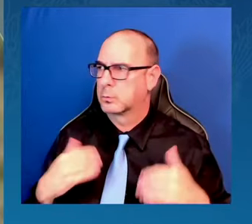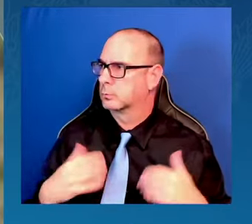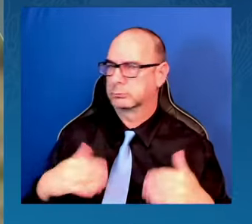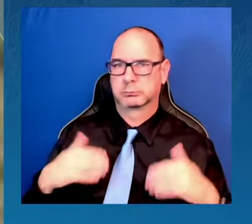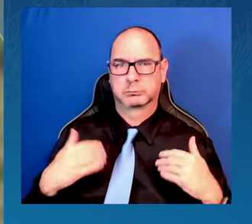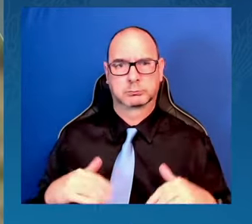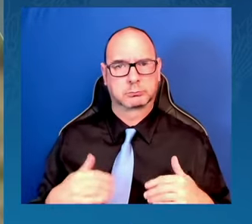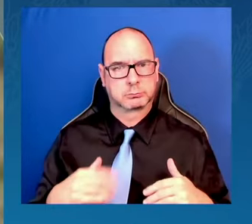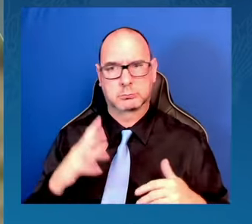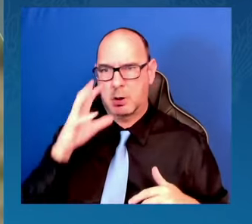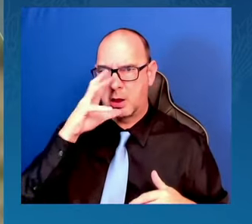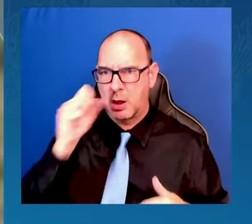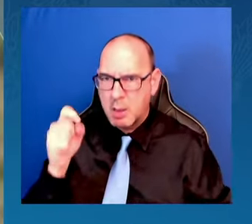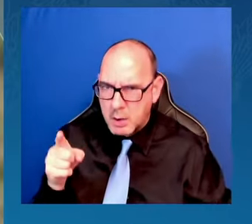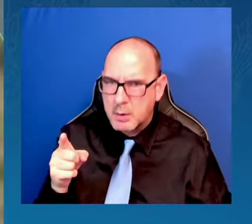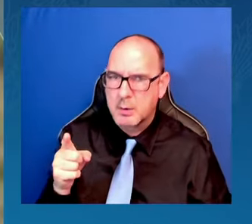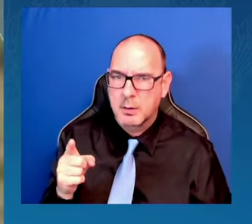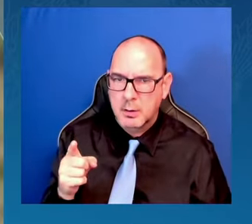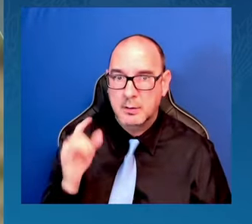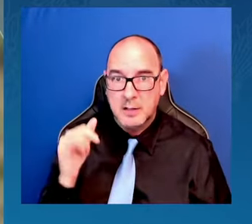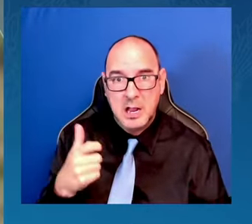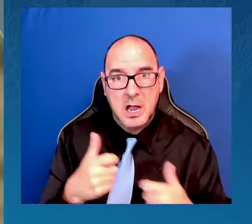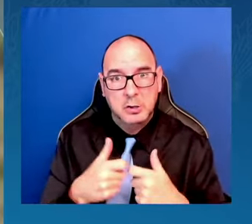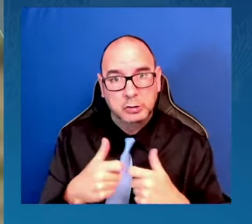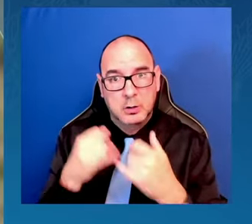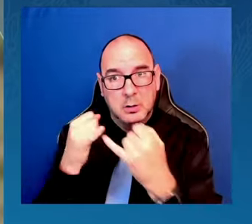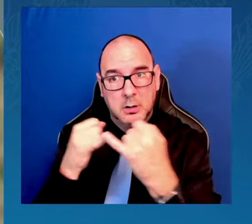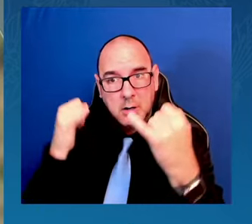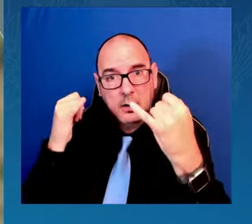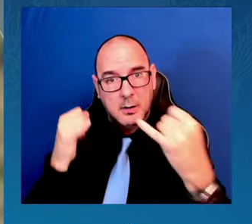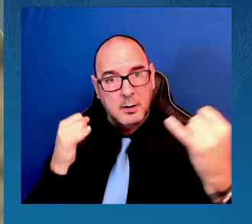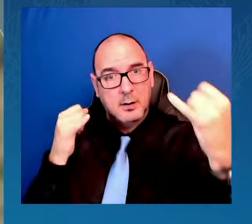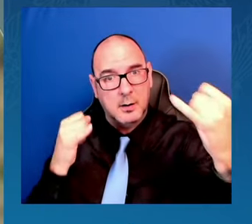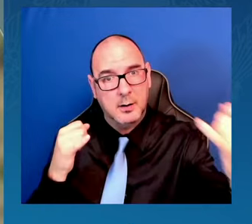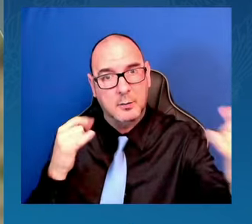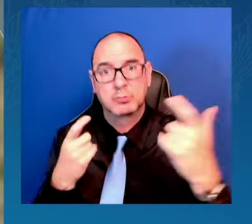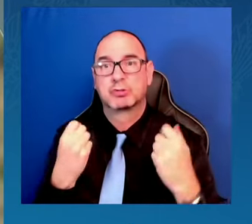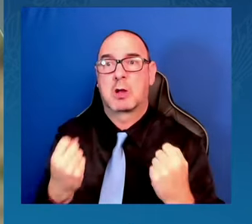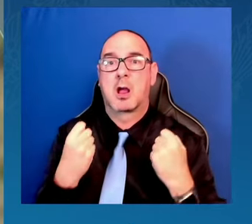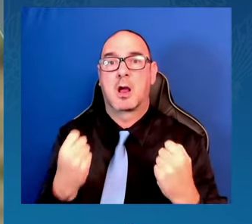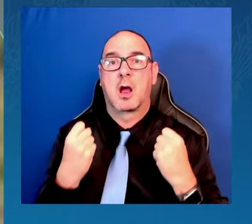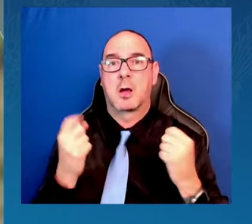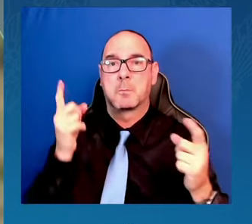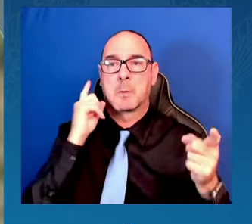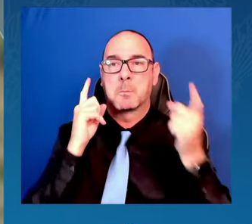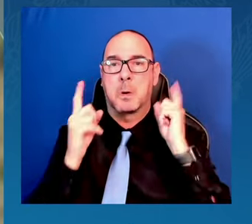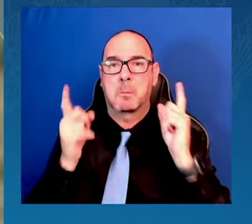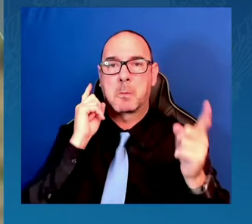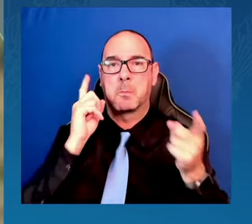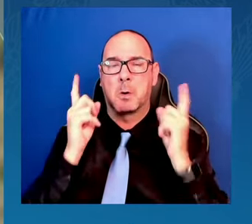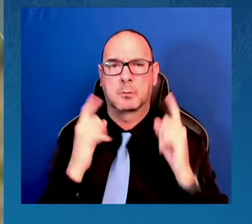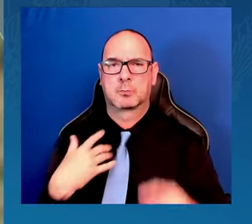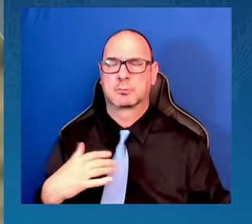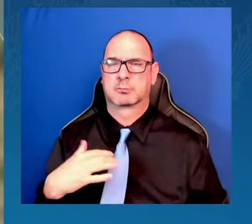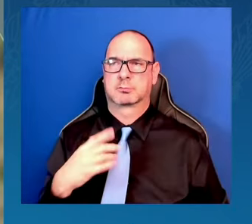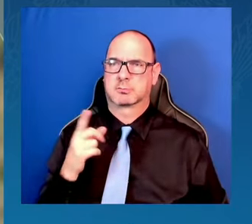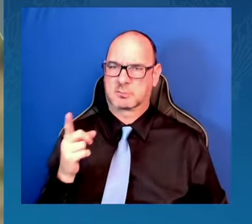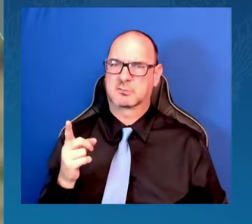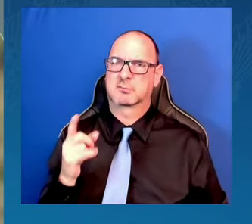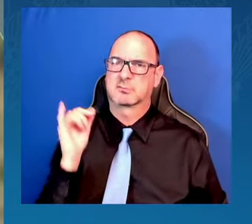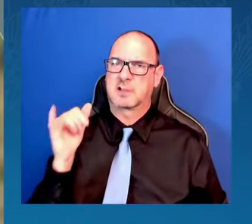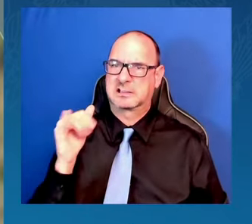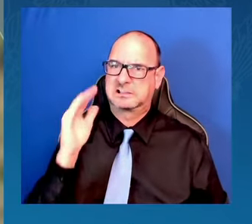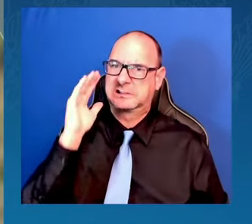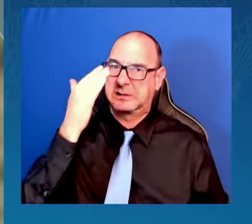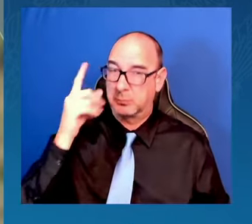those lines as we were driving the roads. And those wires, they seemed endless. Well,